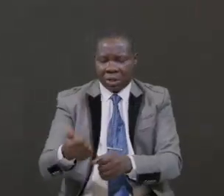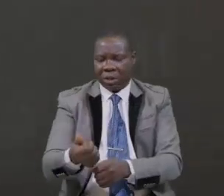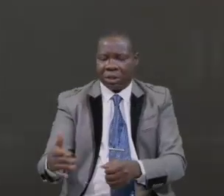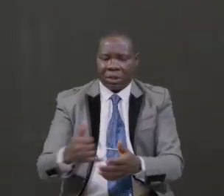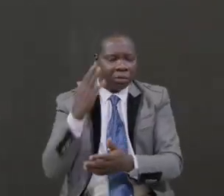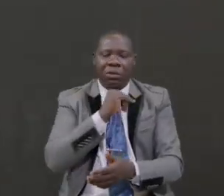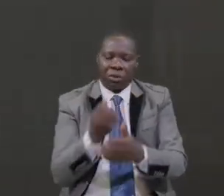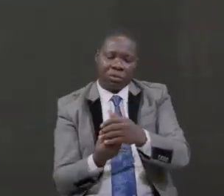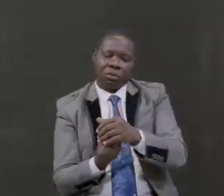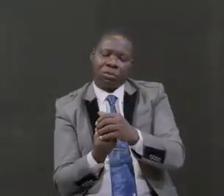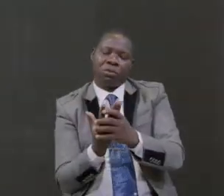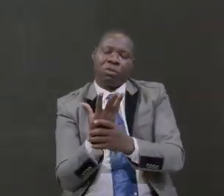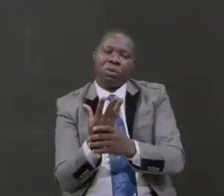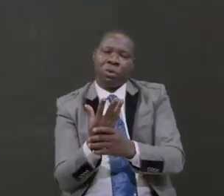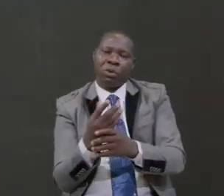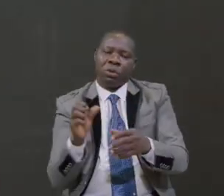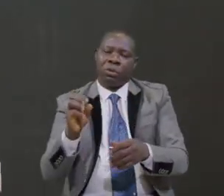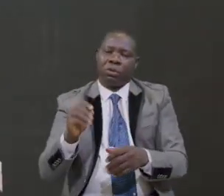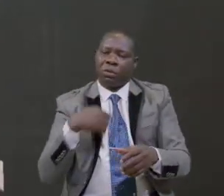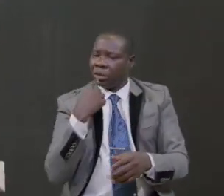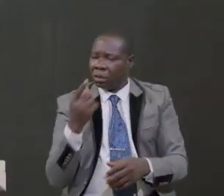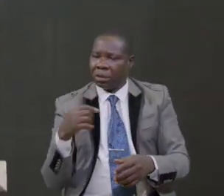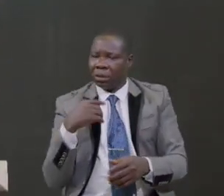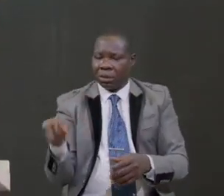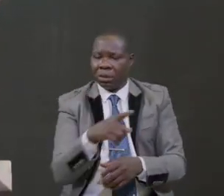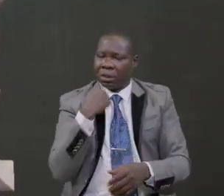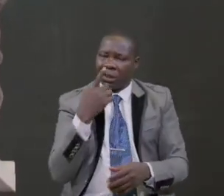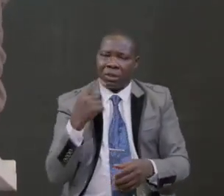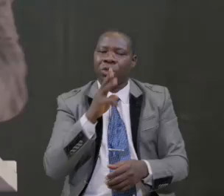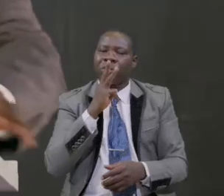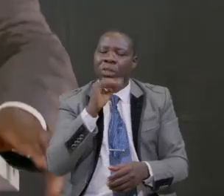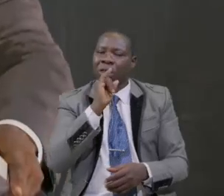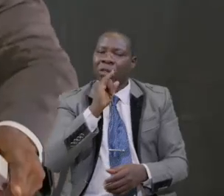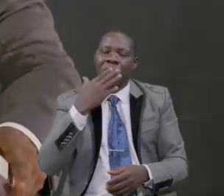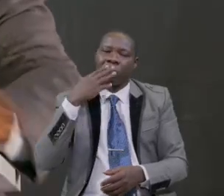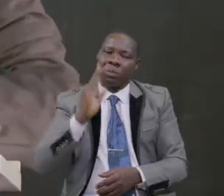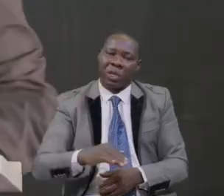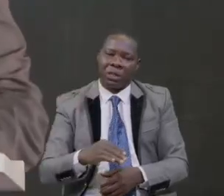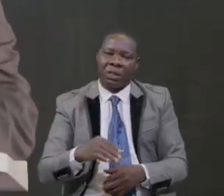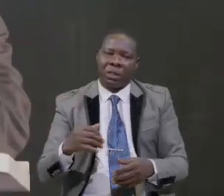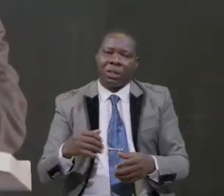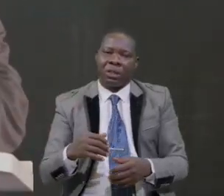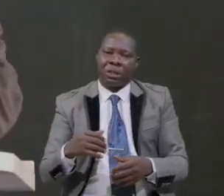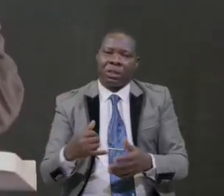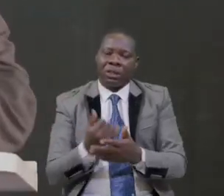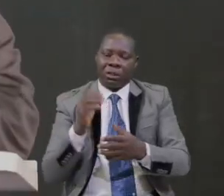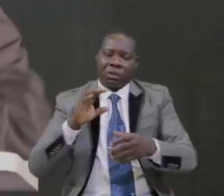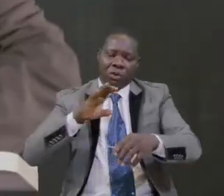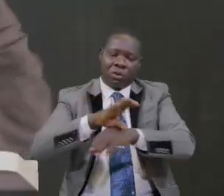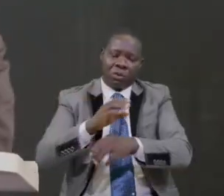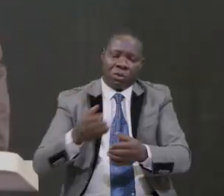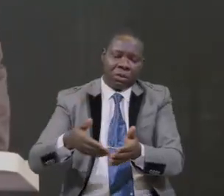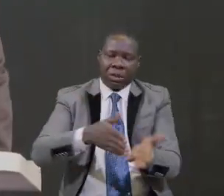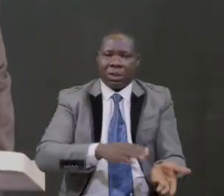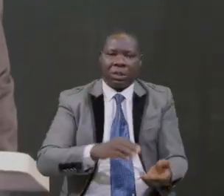And so they said, the water is bad. It causes deadness. T for